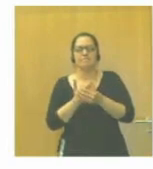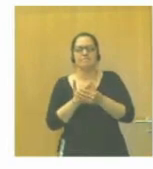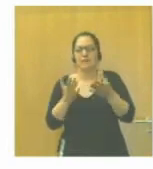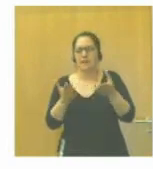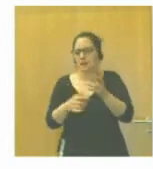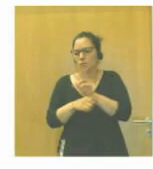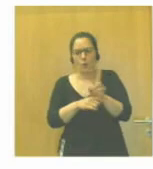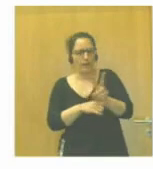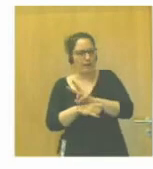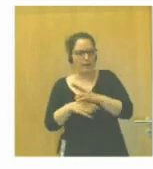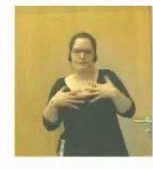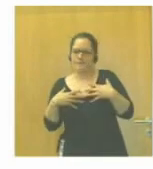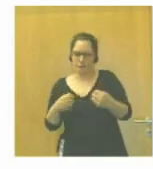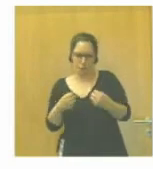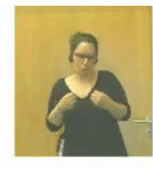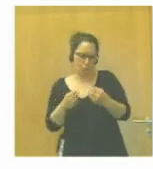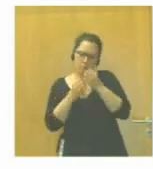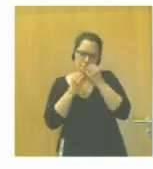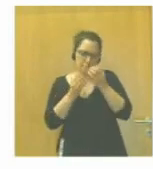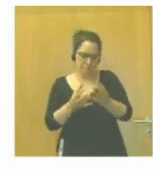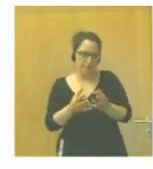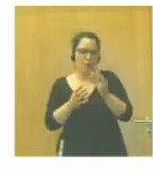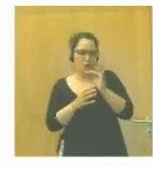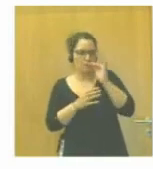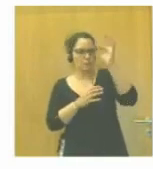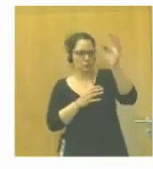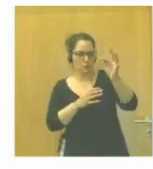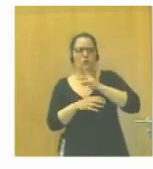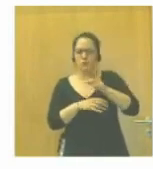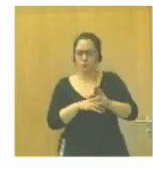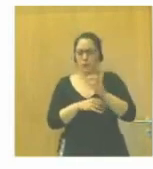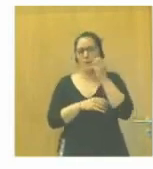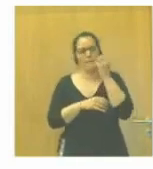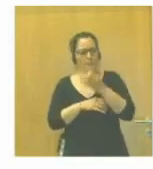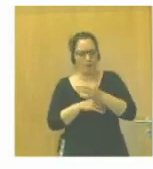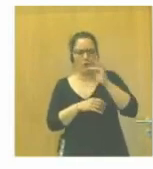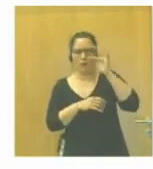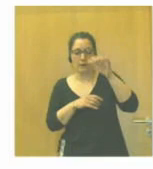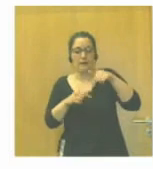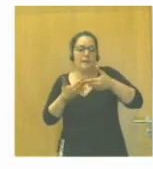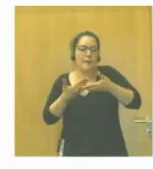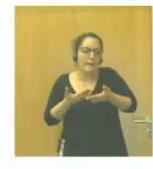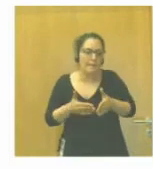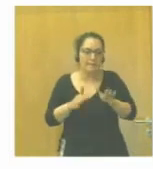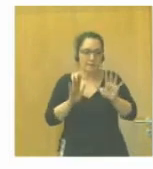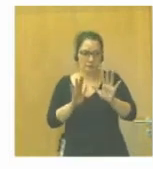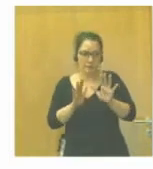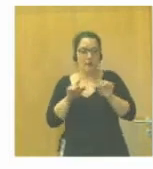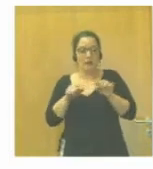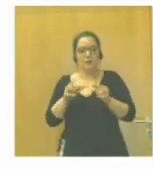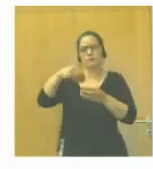So I think we can do better, and this is part of how we have to think about suicide prevention.